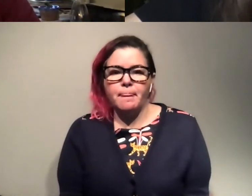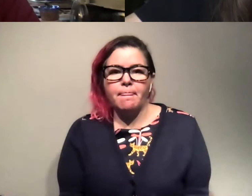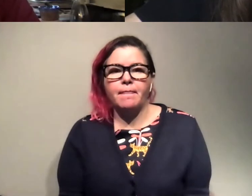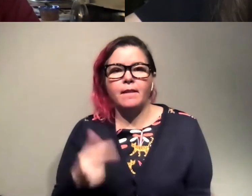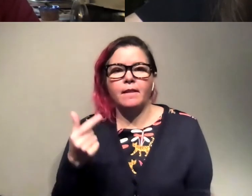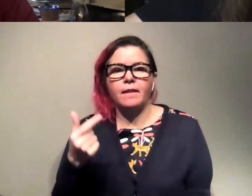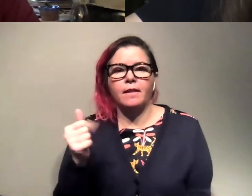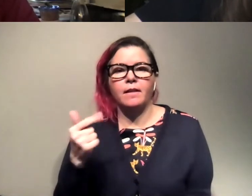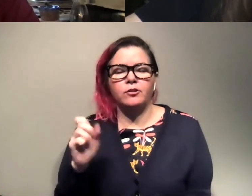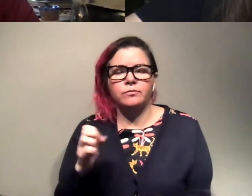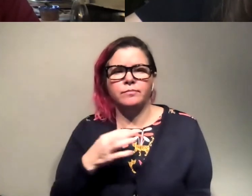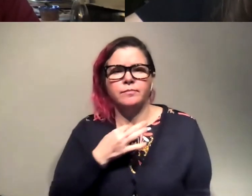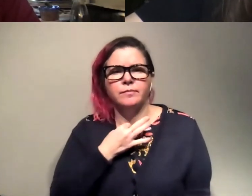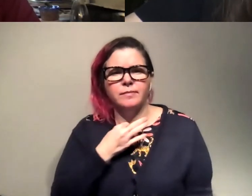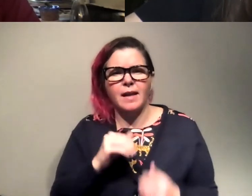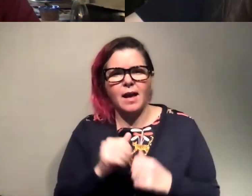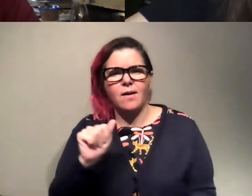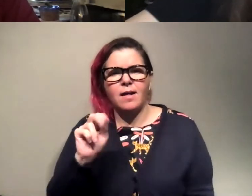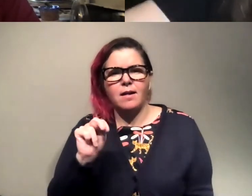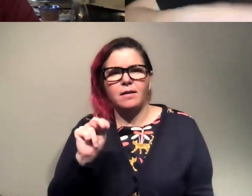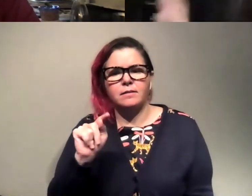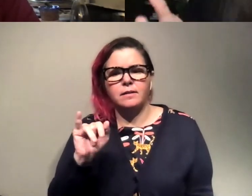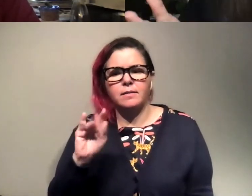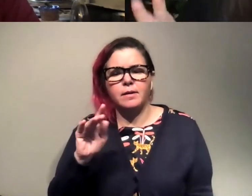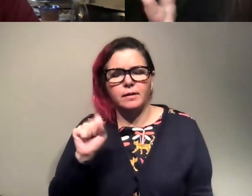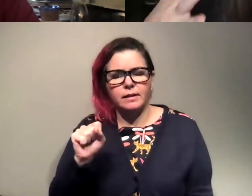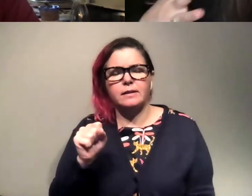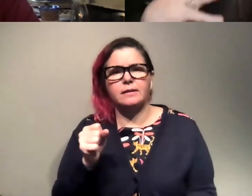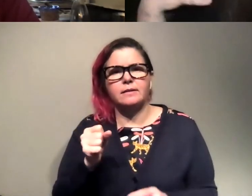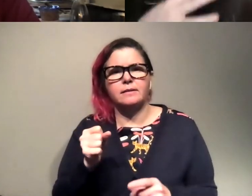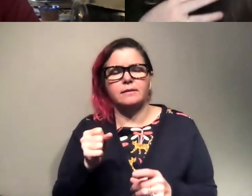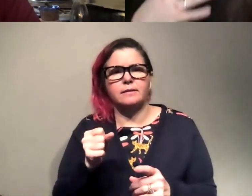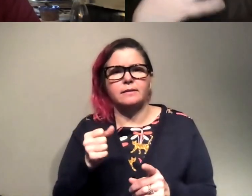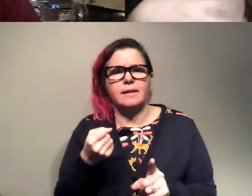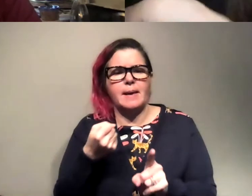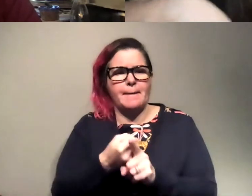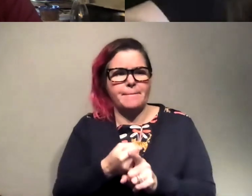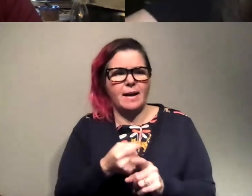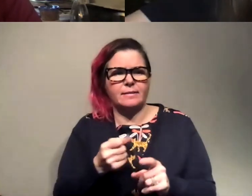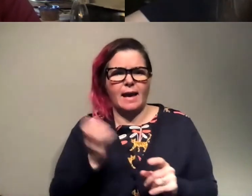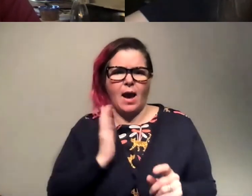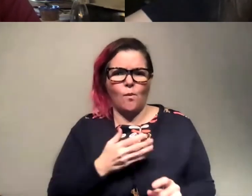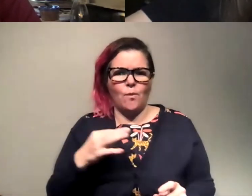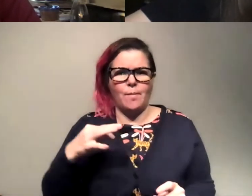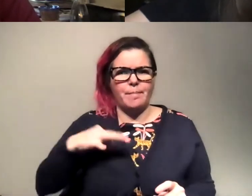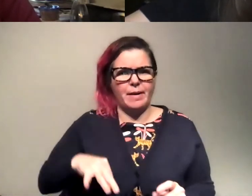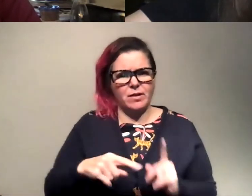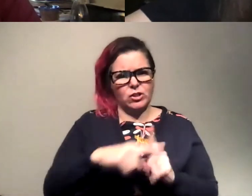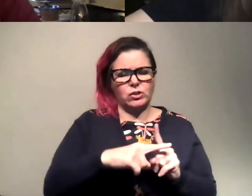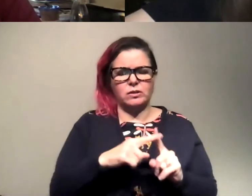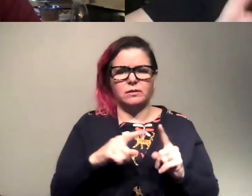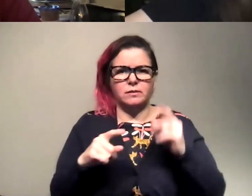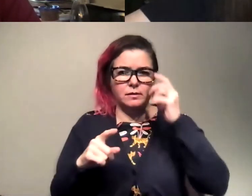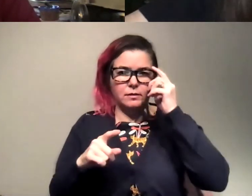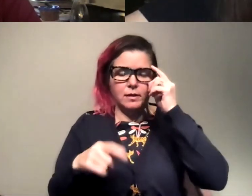like to know, how do antibiotics affect your beneficial bacteria that live on our skin and in our gut? He uses the word gut